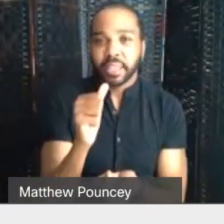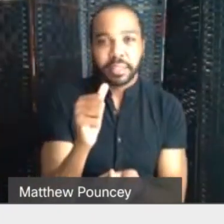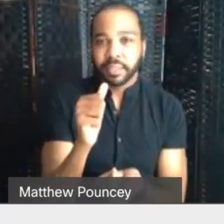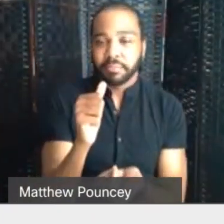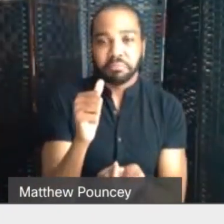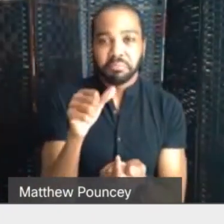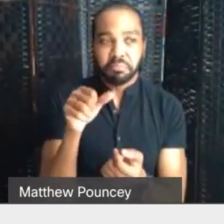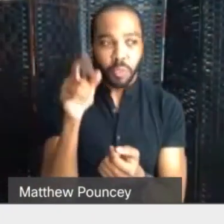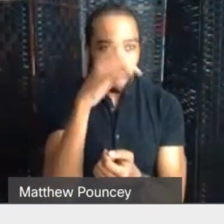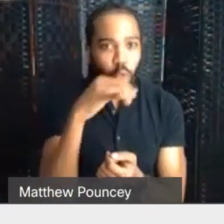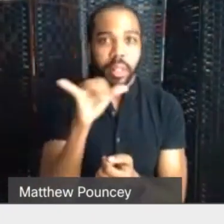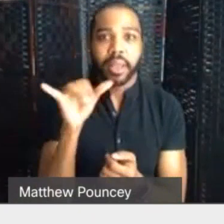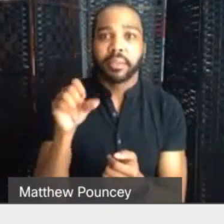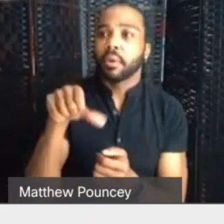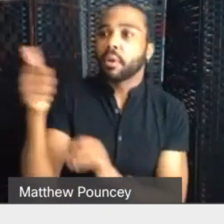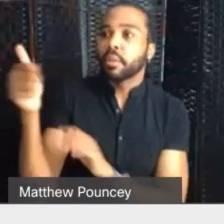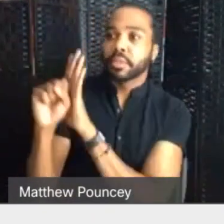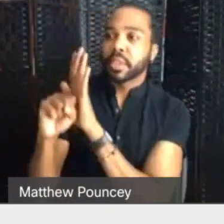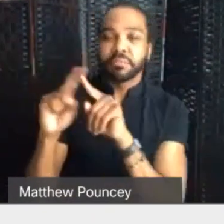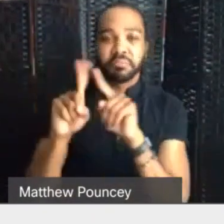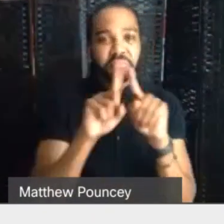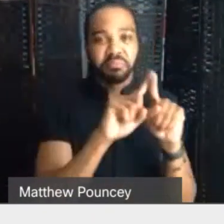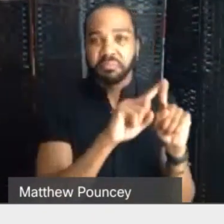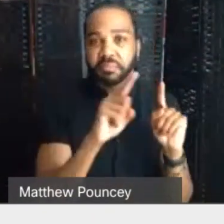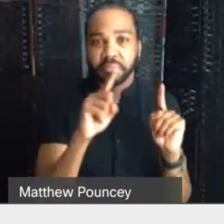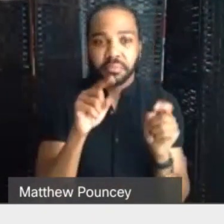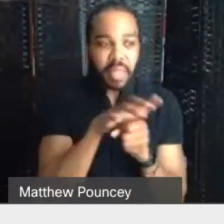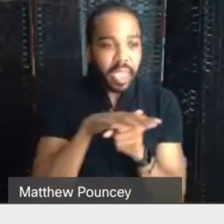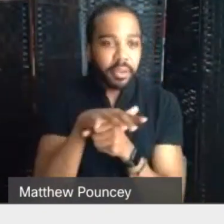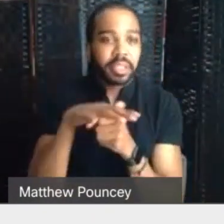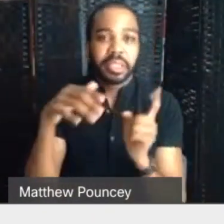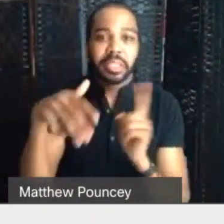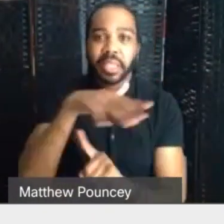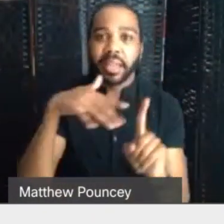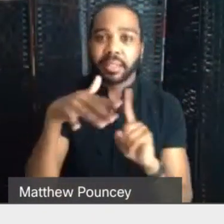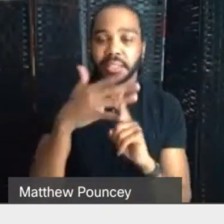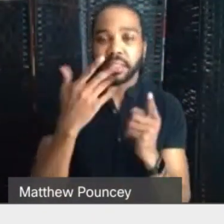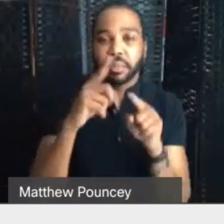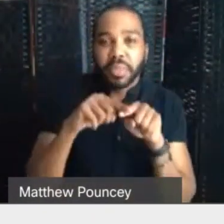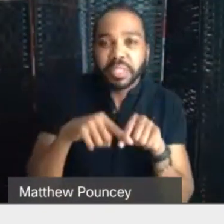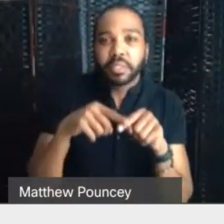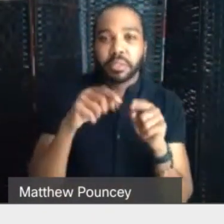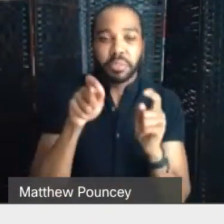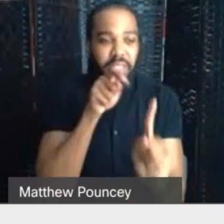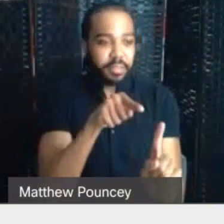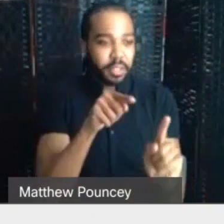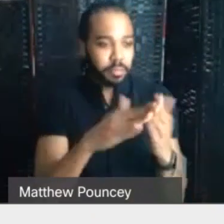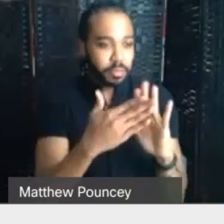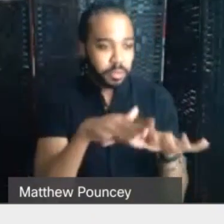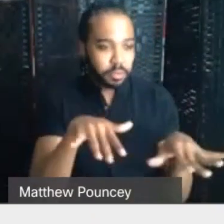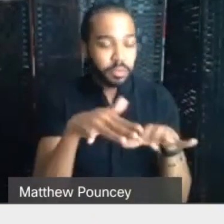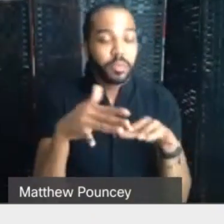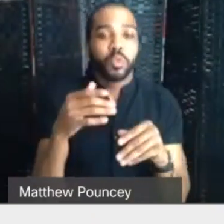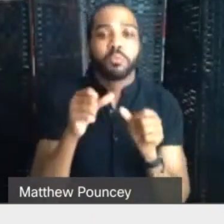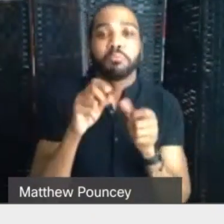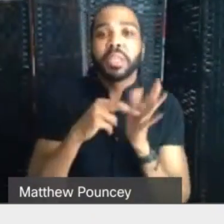different based on the different areas and settings and the needs of specific populations. And so we're